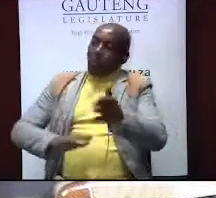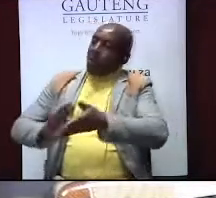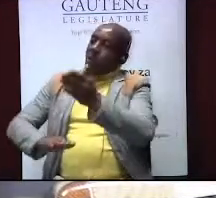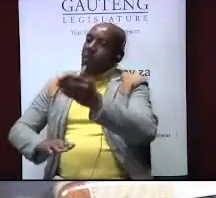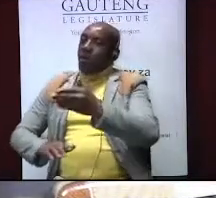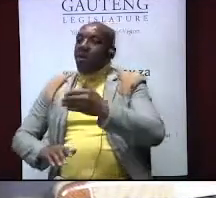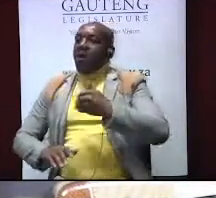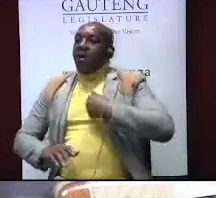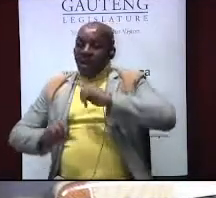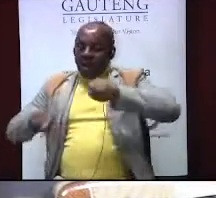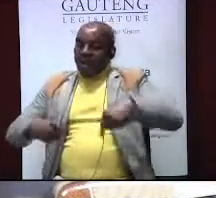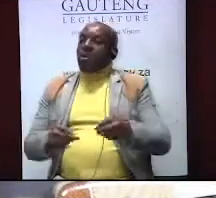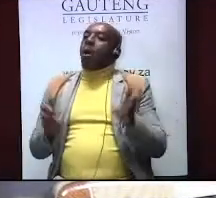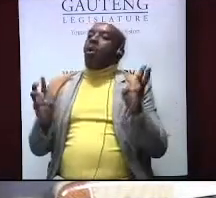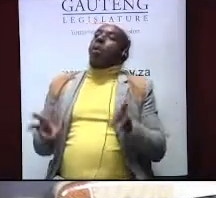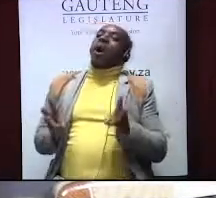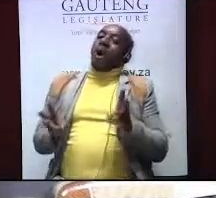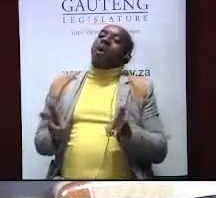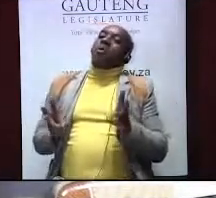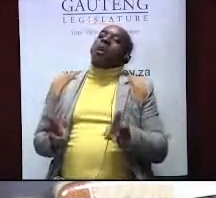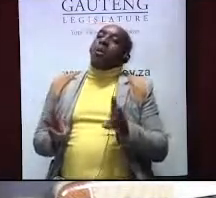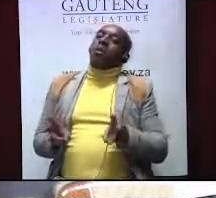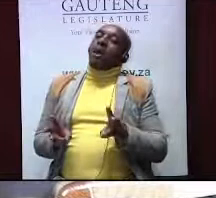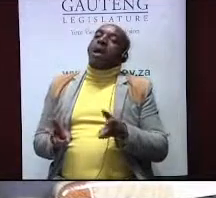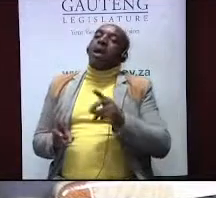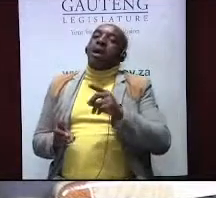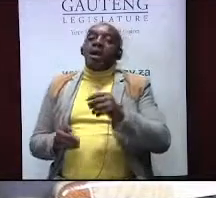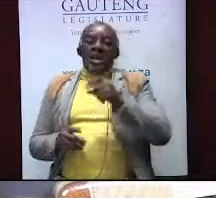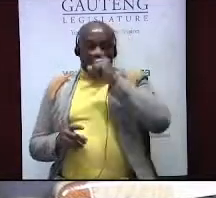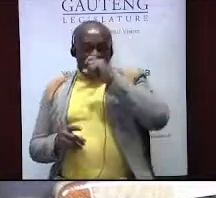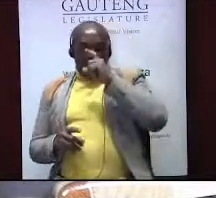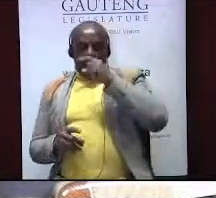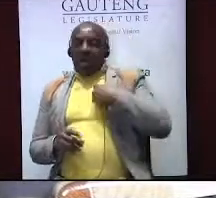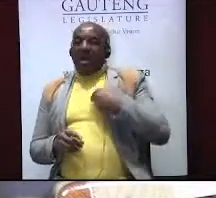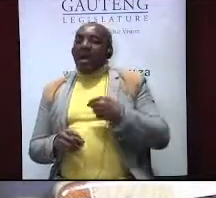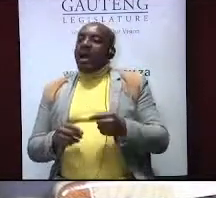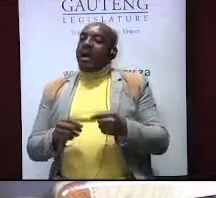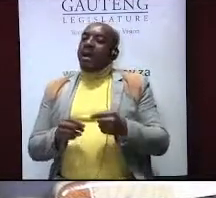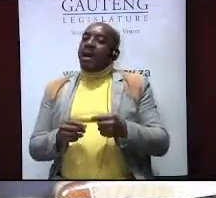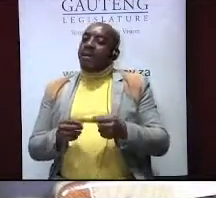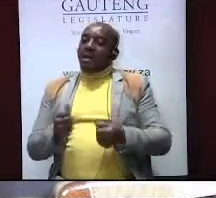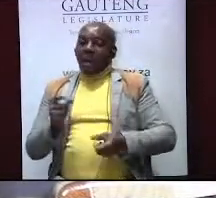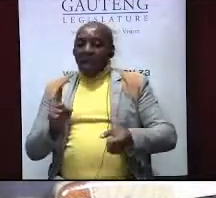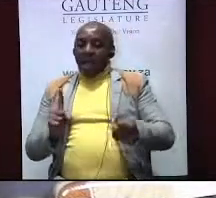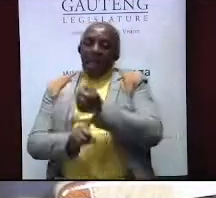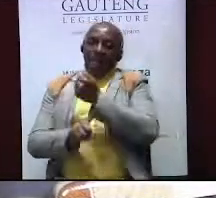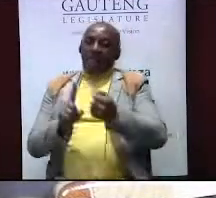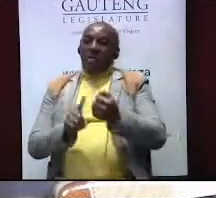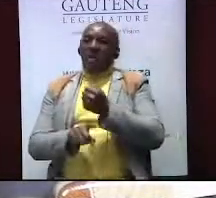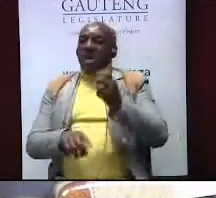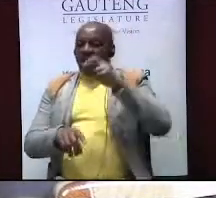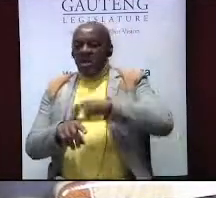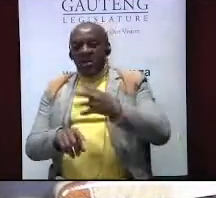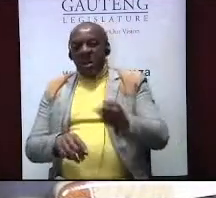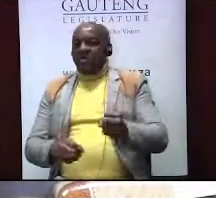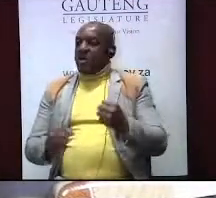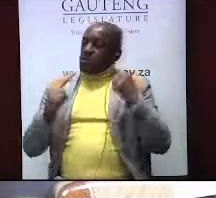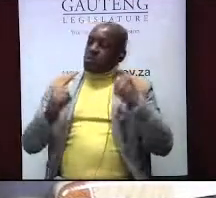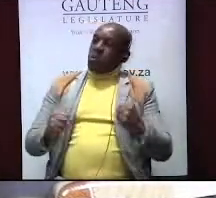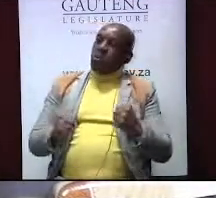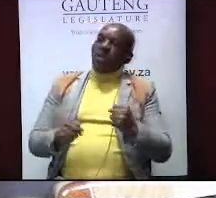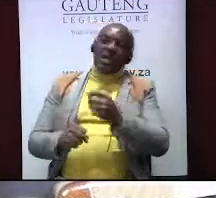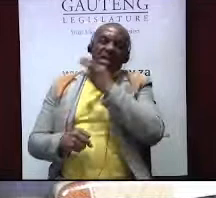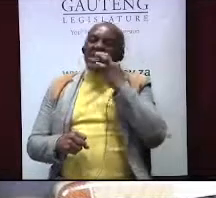watch. I will not watch my sister get abused." Let's have that strong army. It says